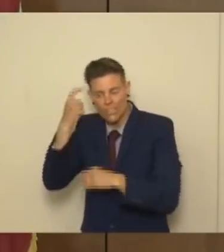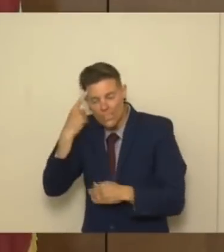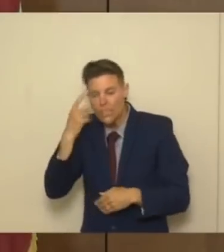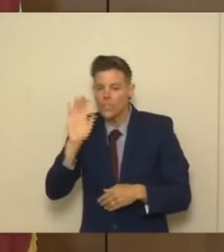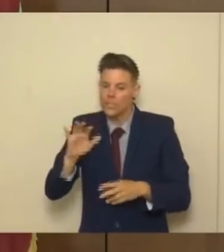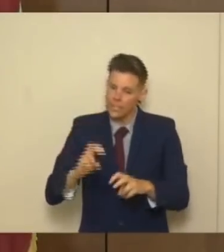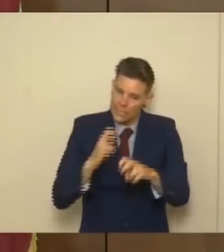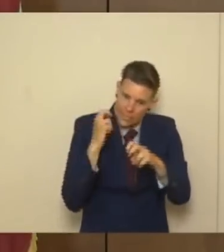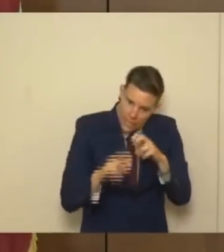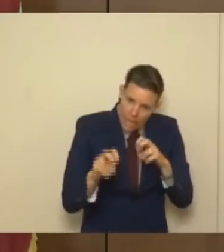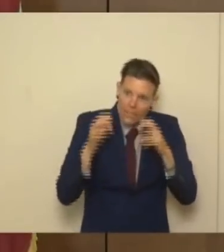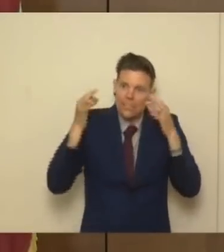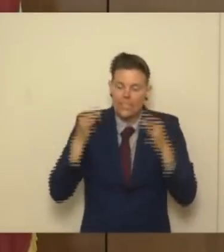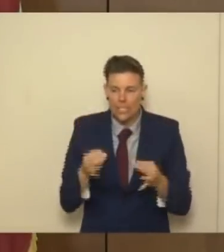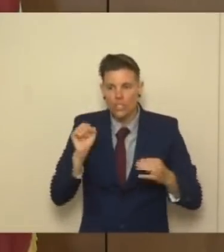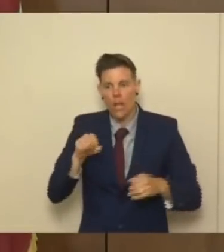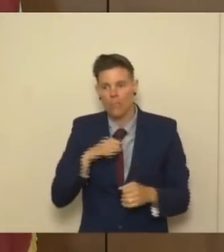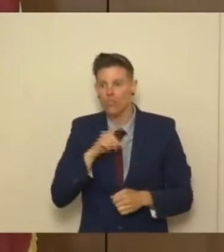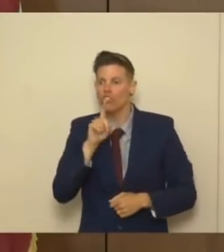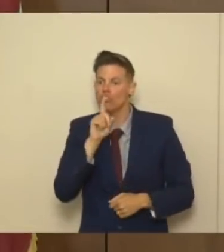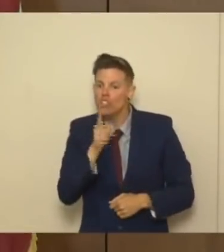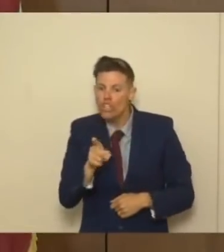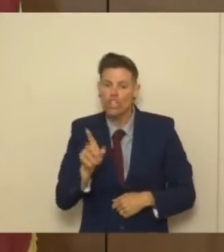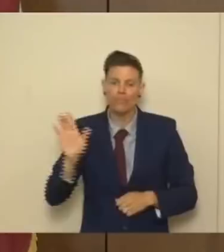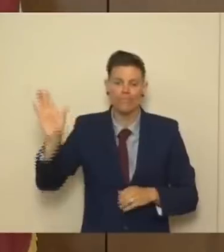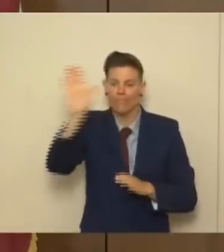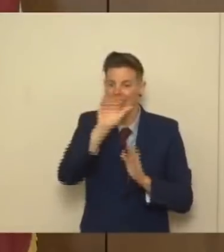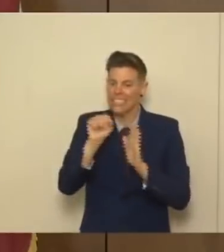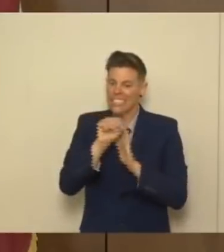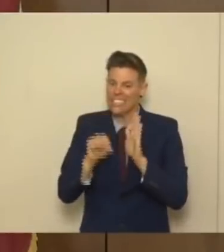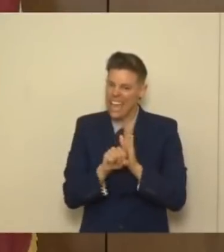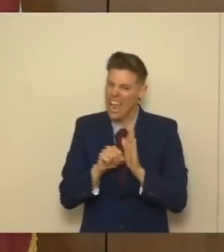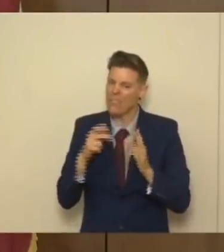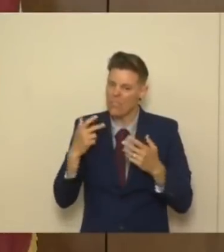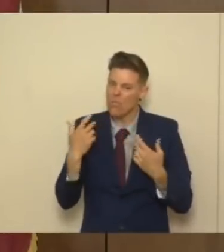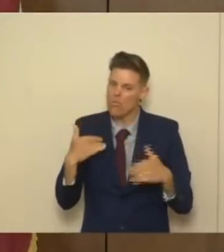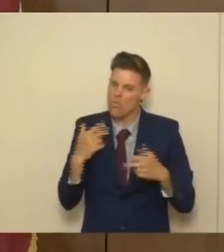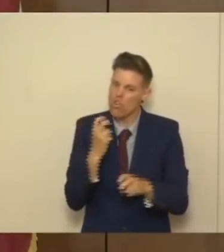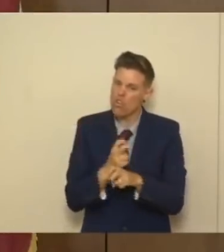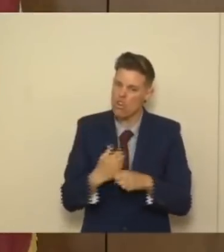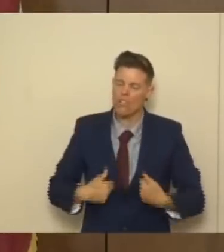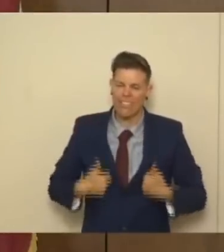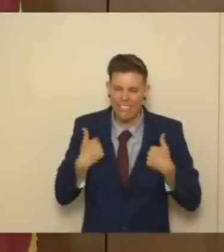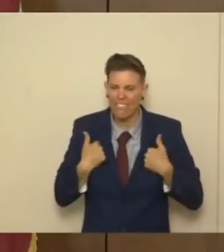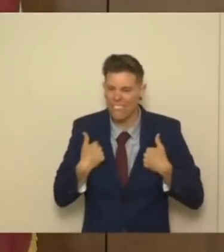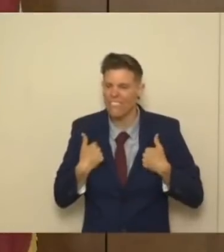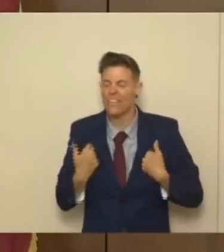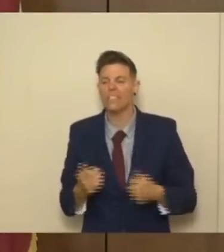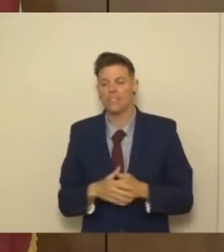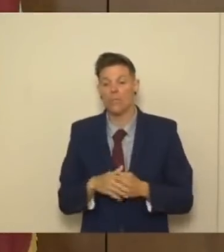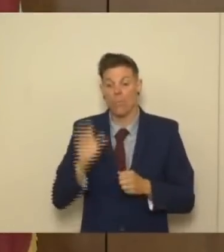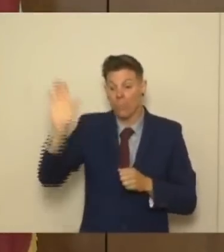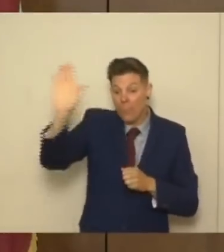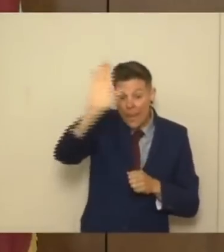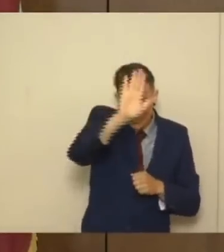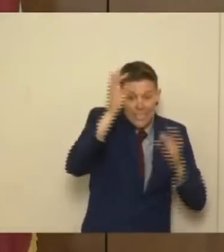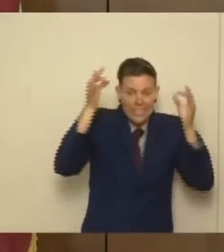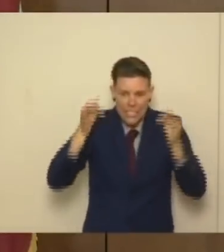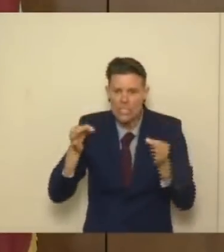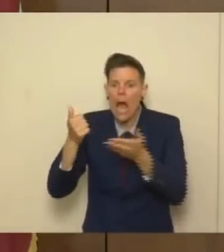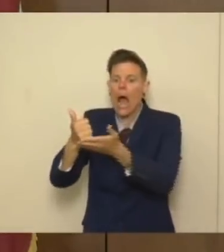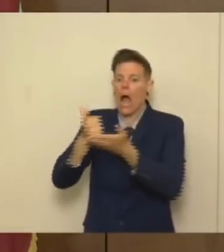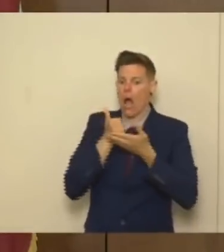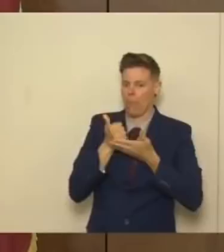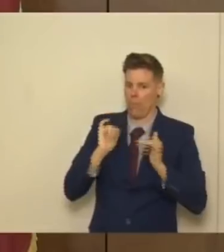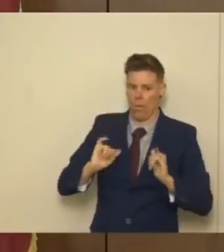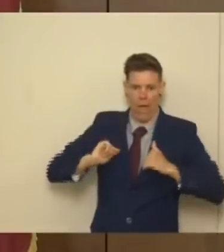happy about that, but that will help New Mexico keep moving forward by the fact that bipartisan governors are